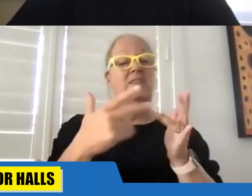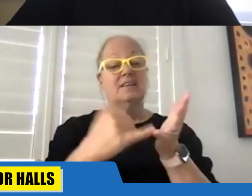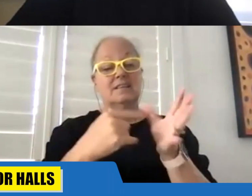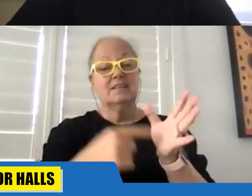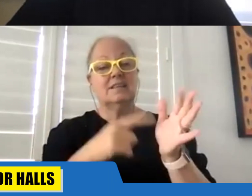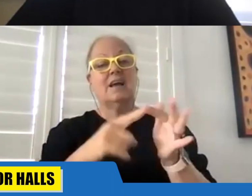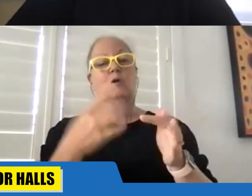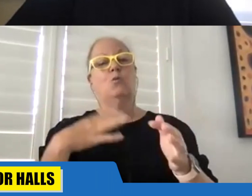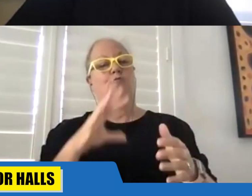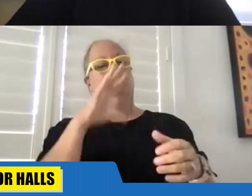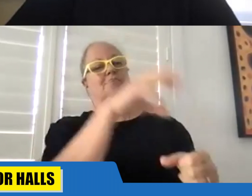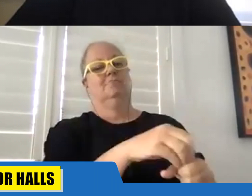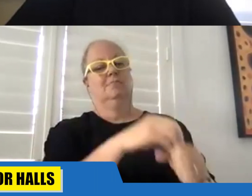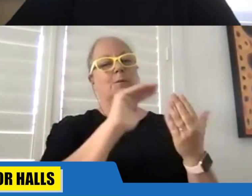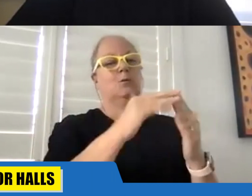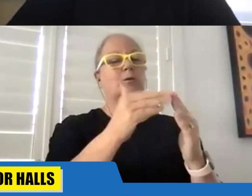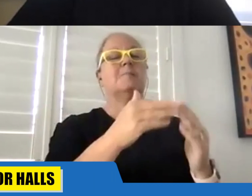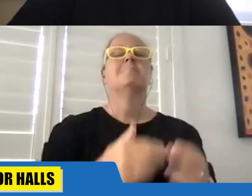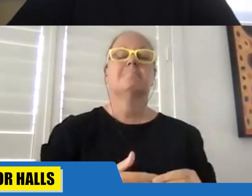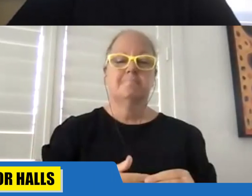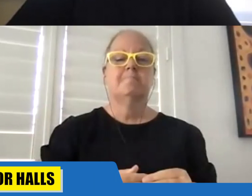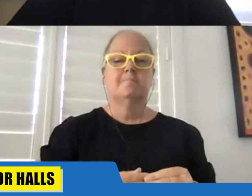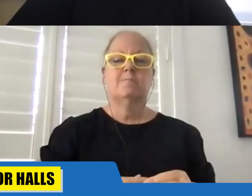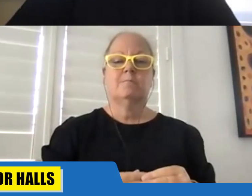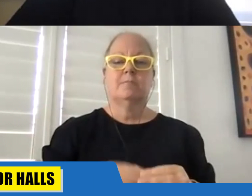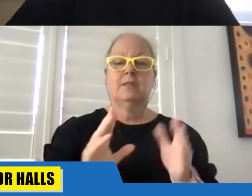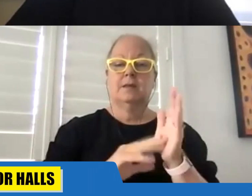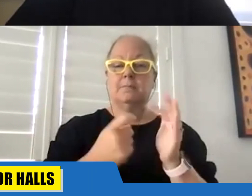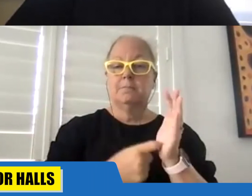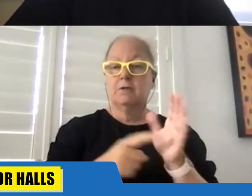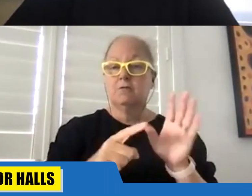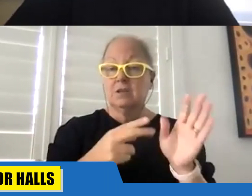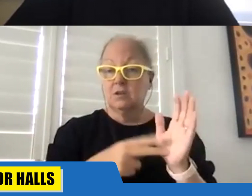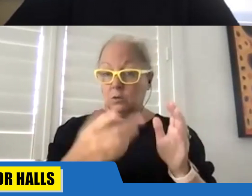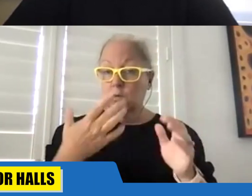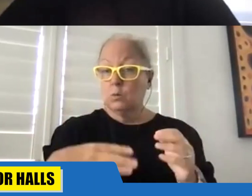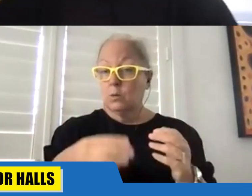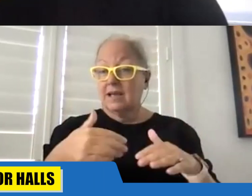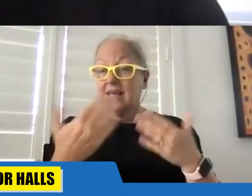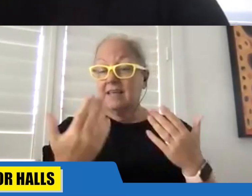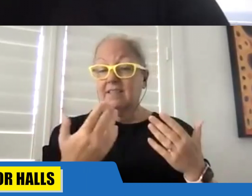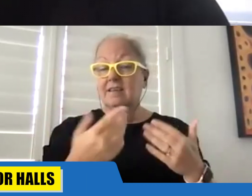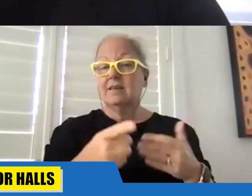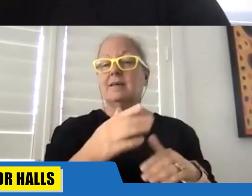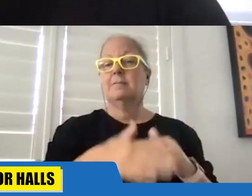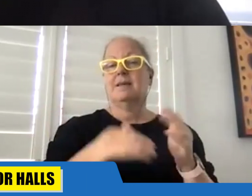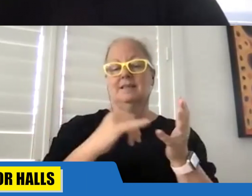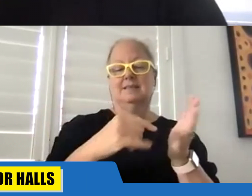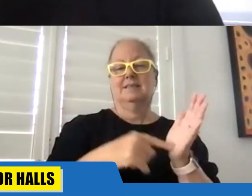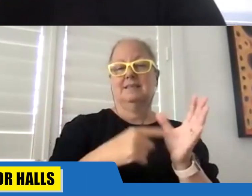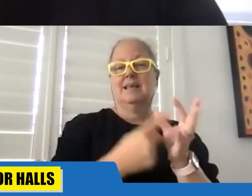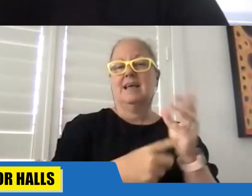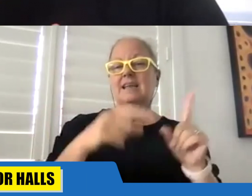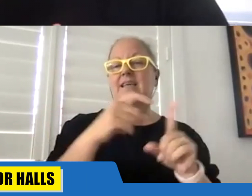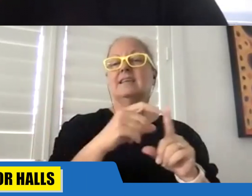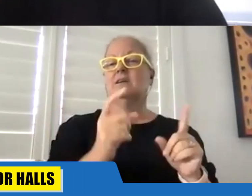that community. Yes. Merryn, would you like to respond to anything that Margaret shared about St Arnaud's and what their experiences have been